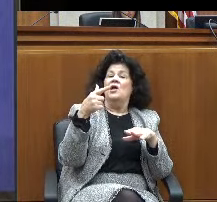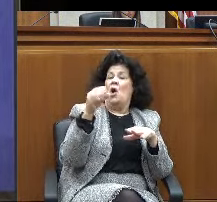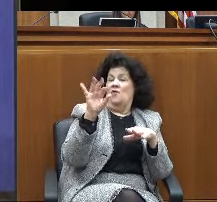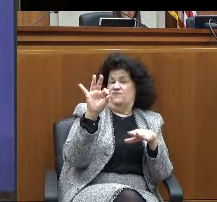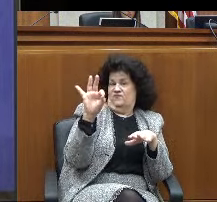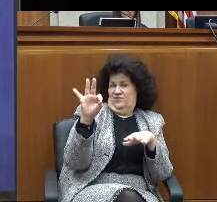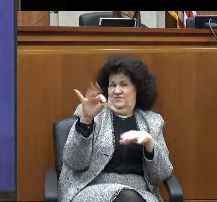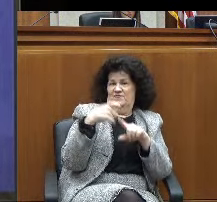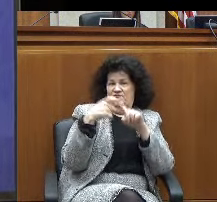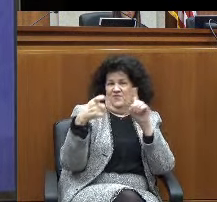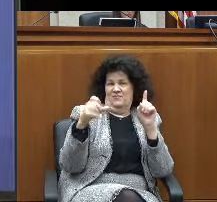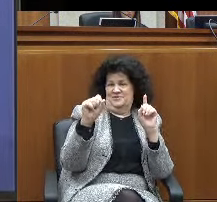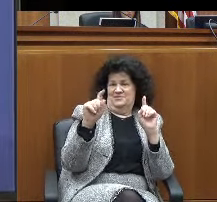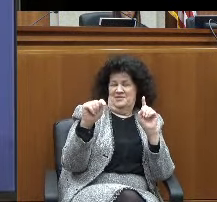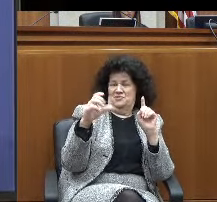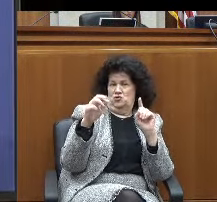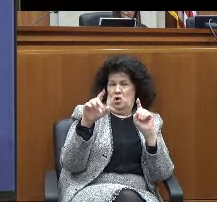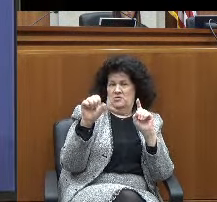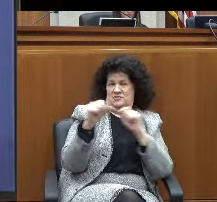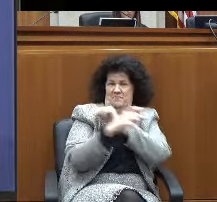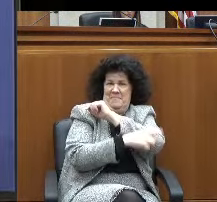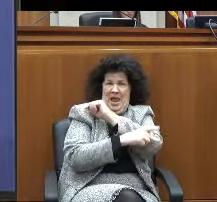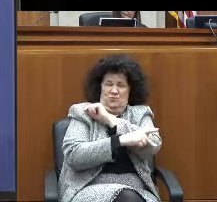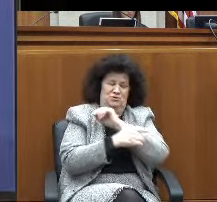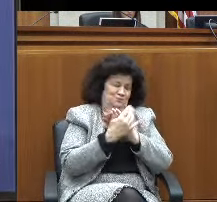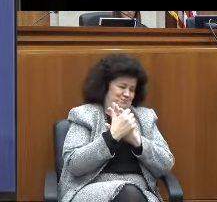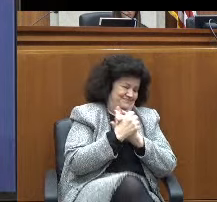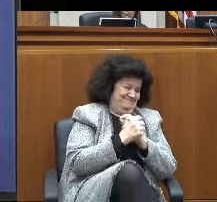Charles Pierce. Good afternoon.